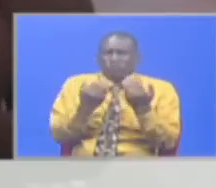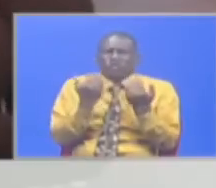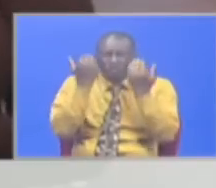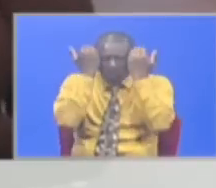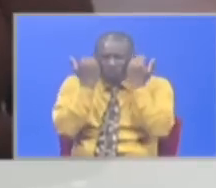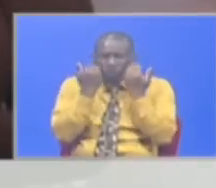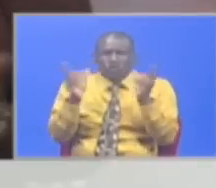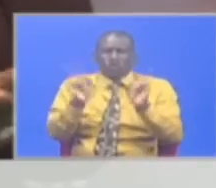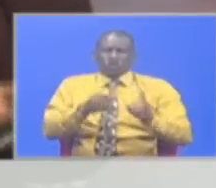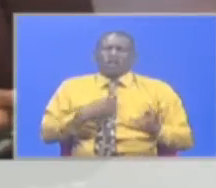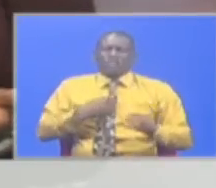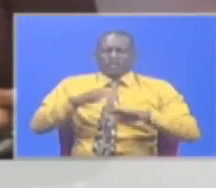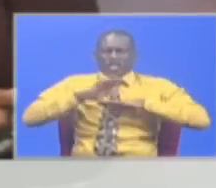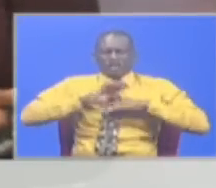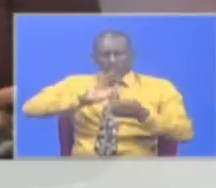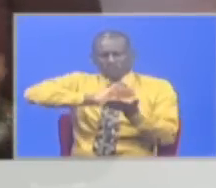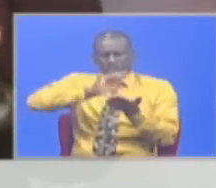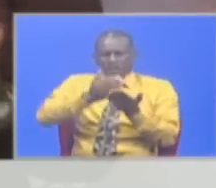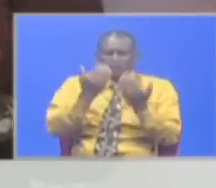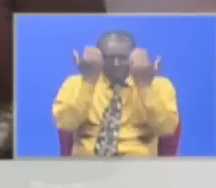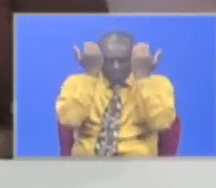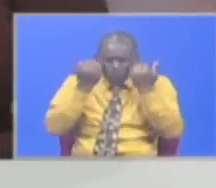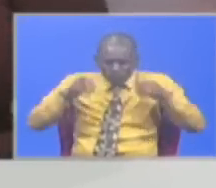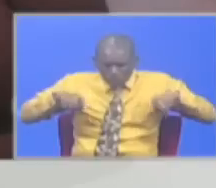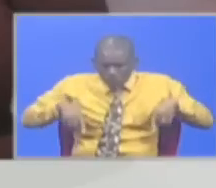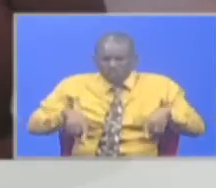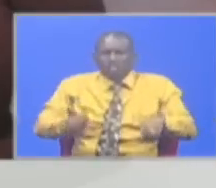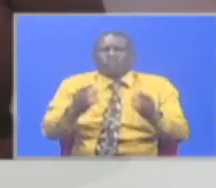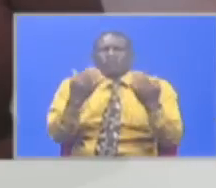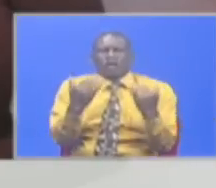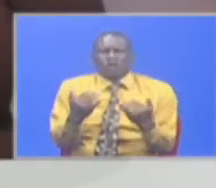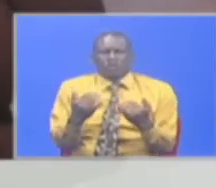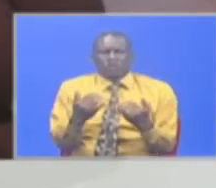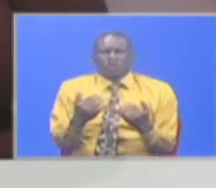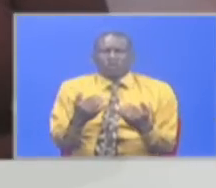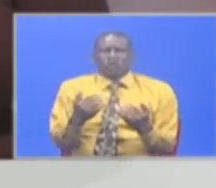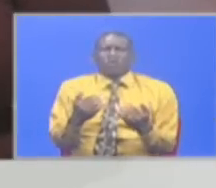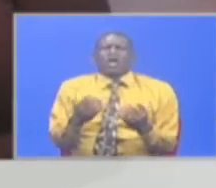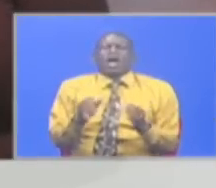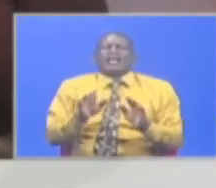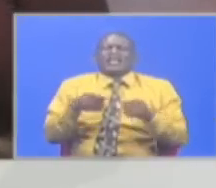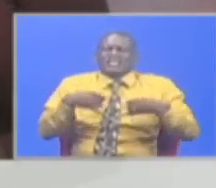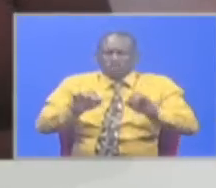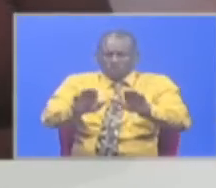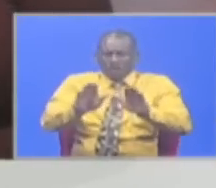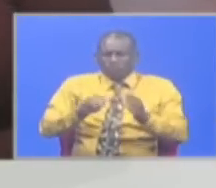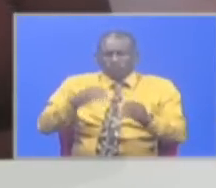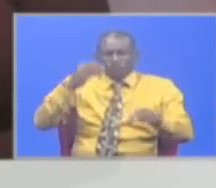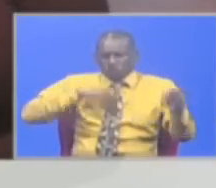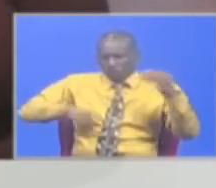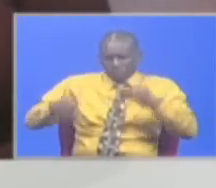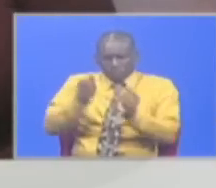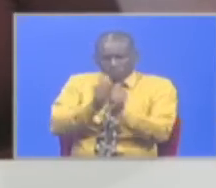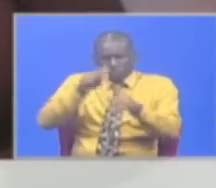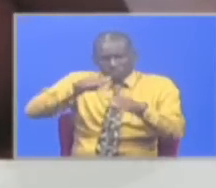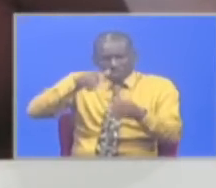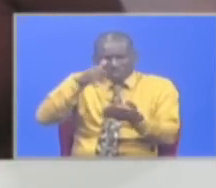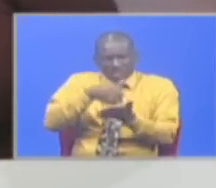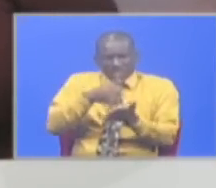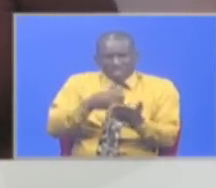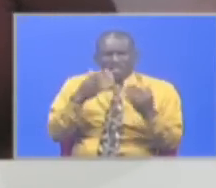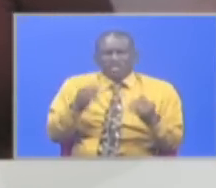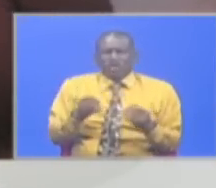insufficient funding, but the judiciary itself is in the dock for abetting graft within it, as Silas Apollo has been finding